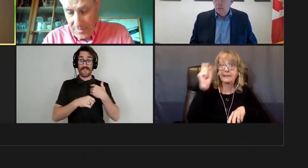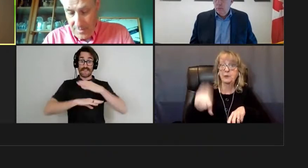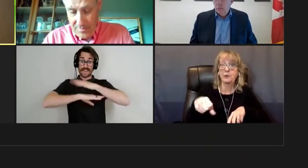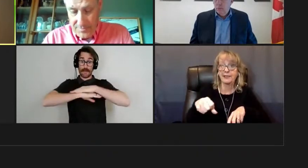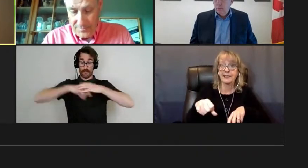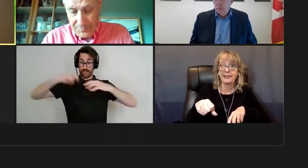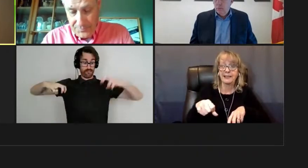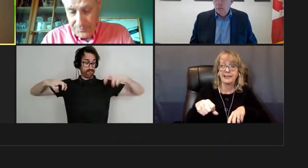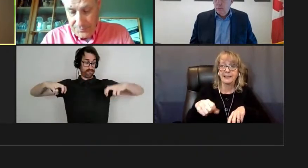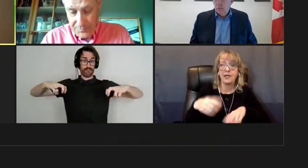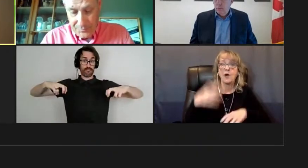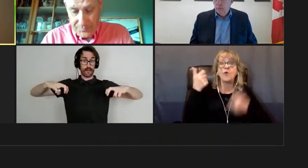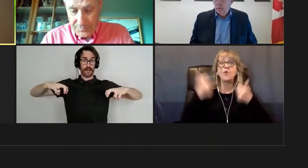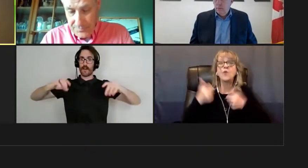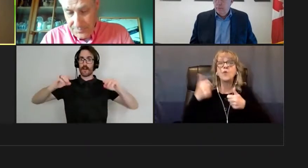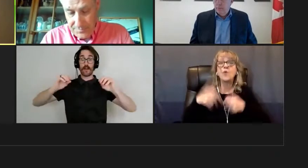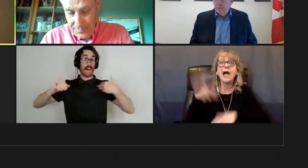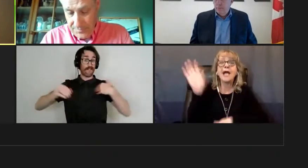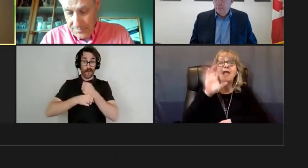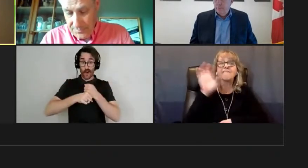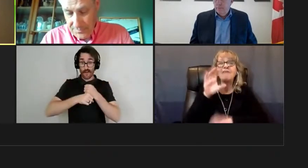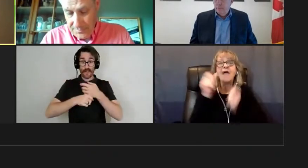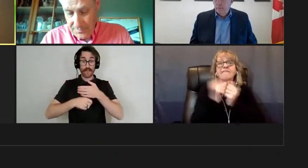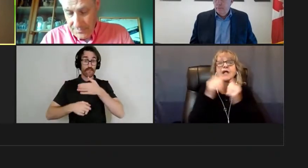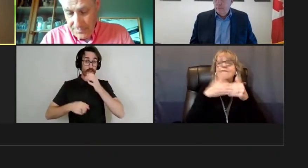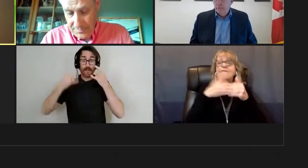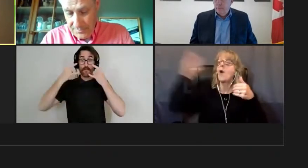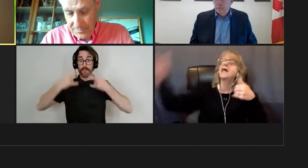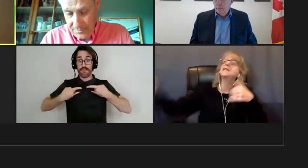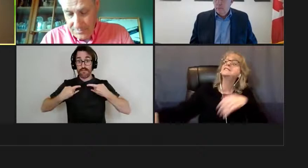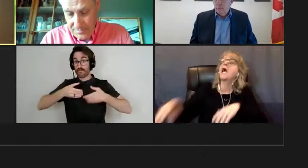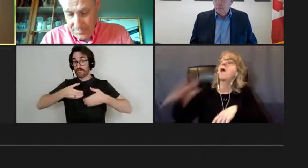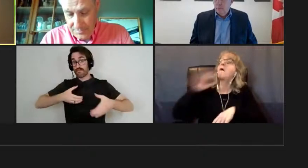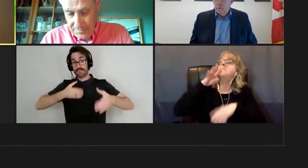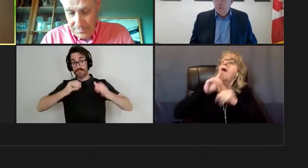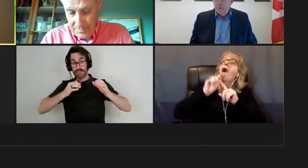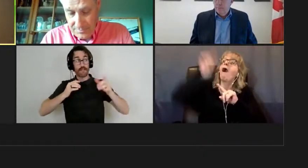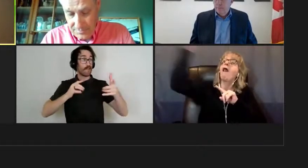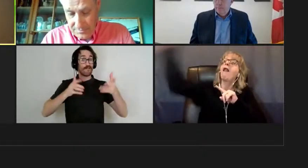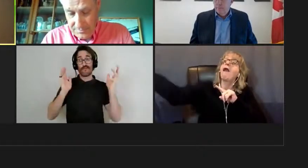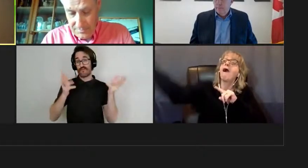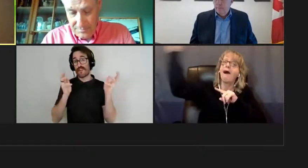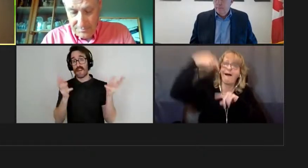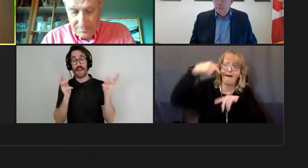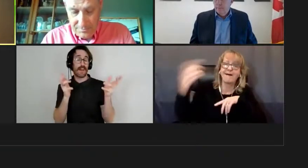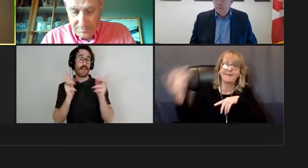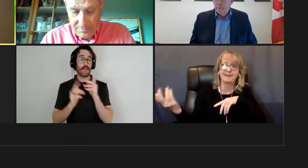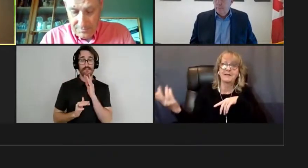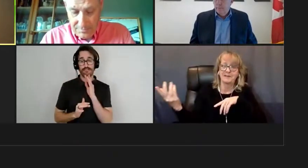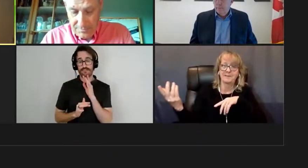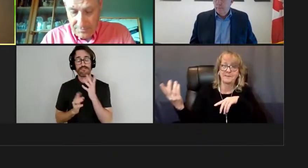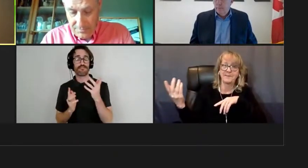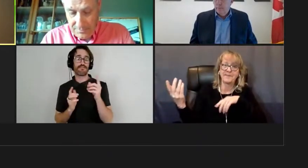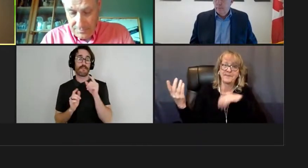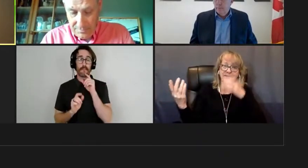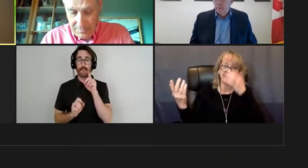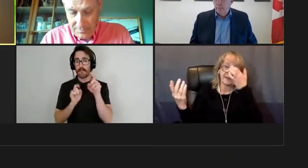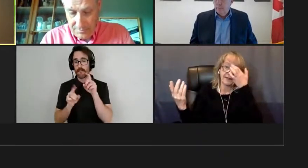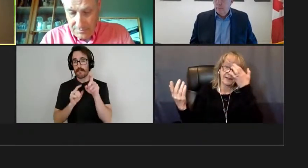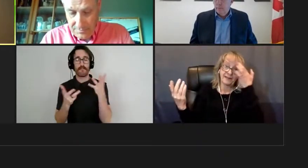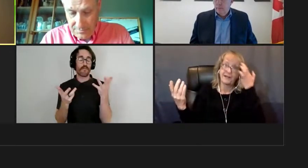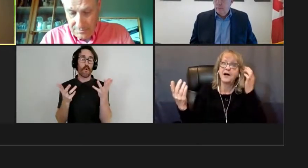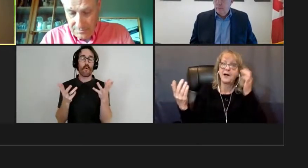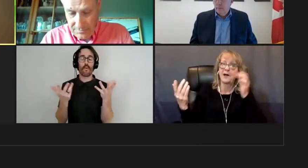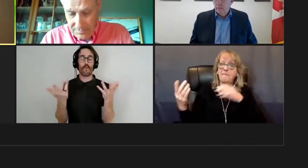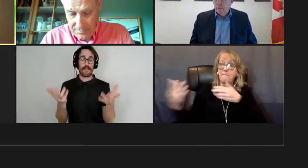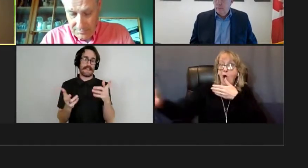other, so you're not masked, you're prolonged contact and you're talking to each other. So that's a concern